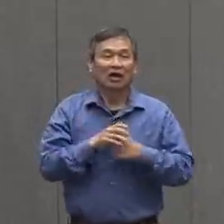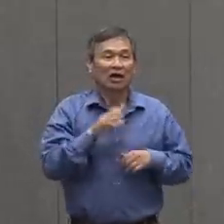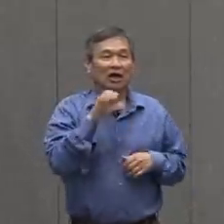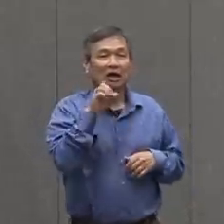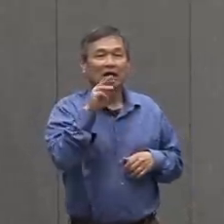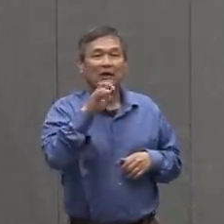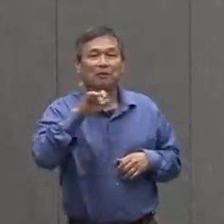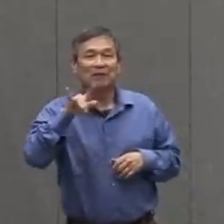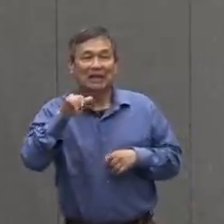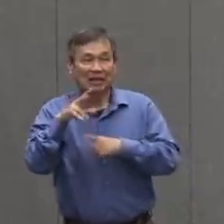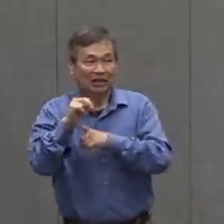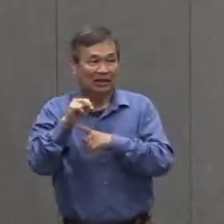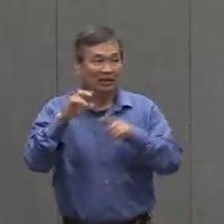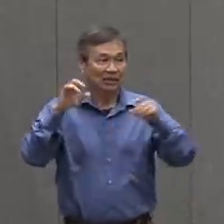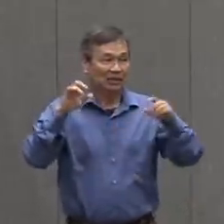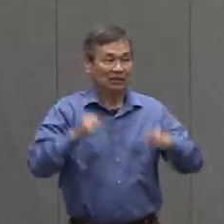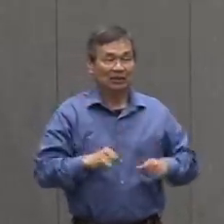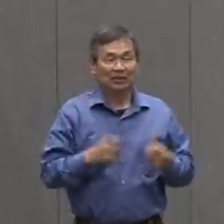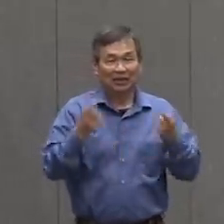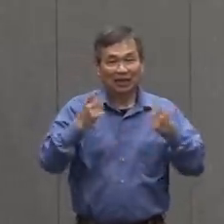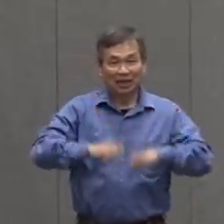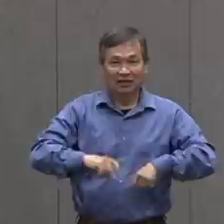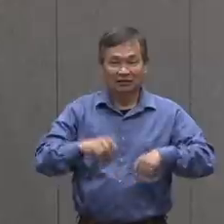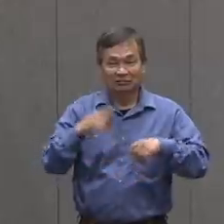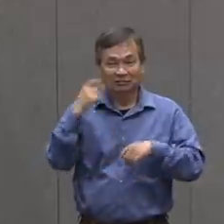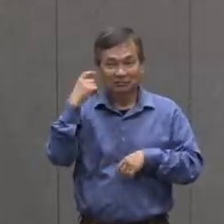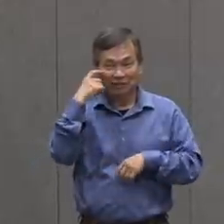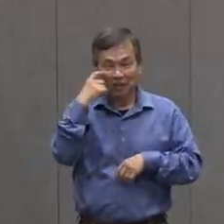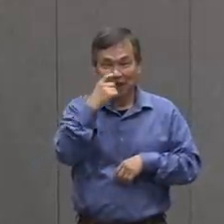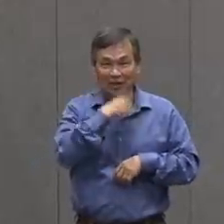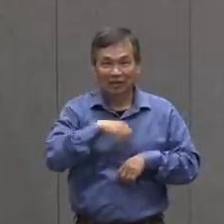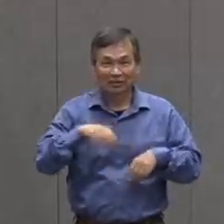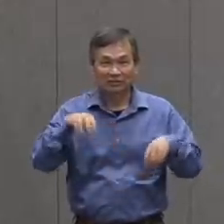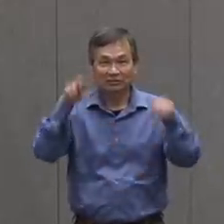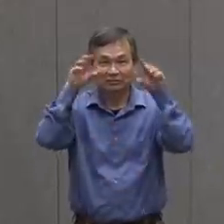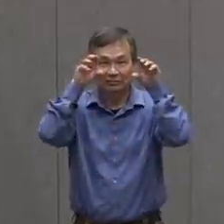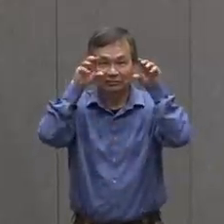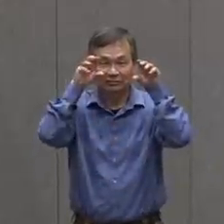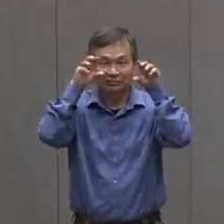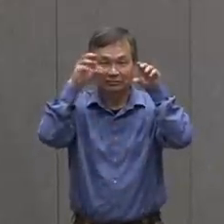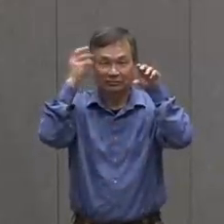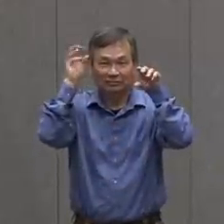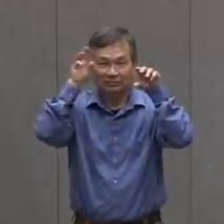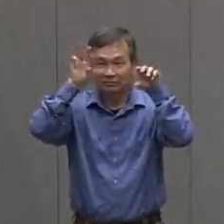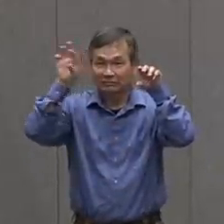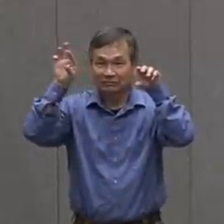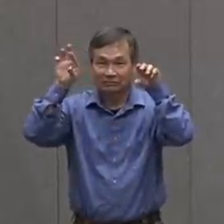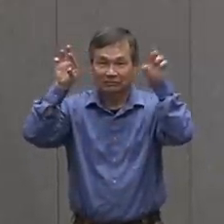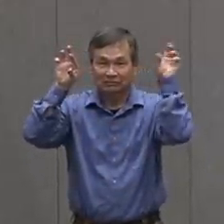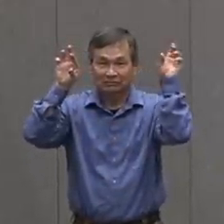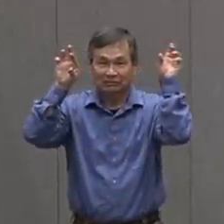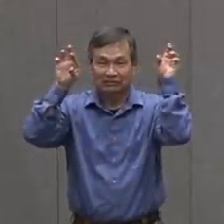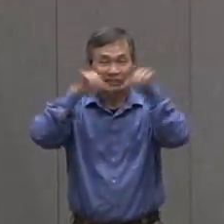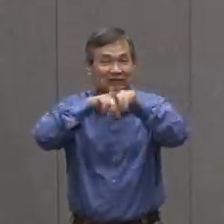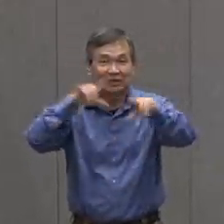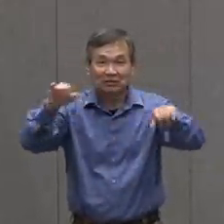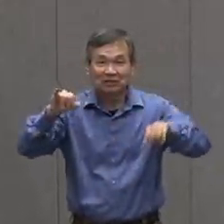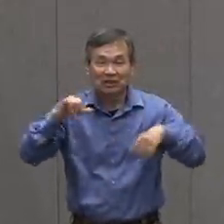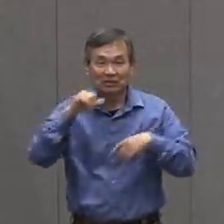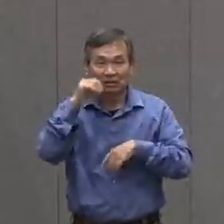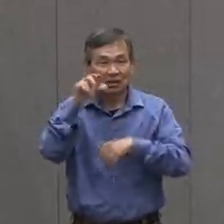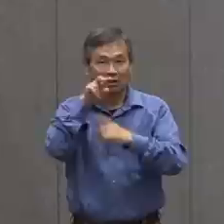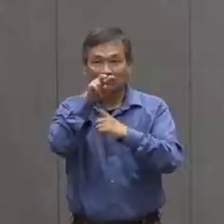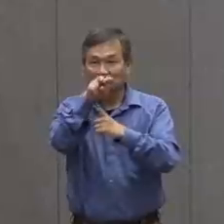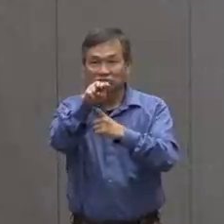chameleon, you can look two ways at once. They can see this direction and this direction at